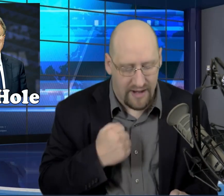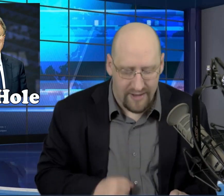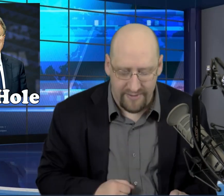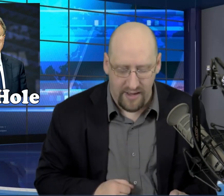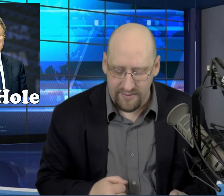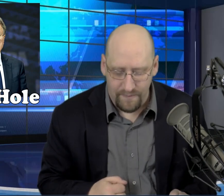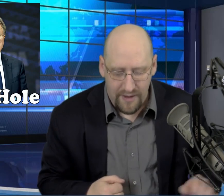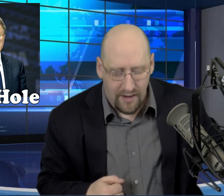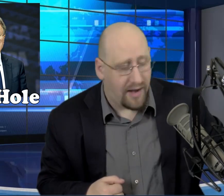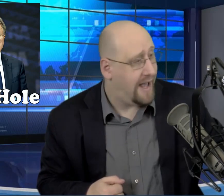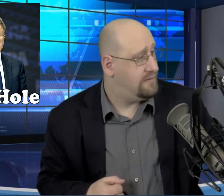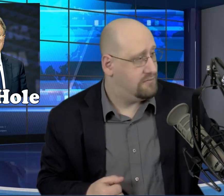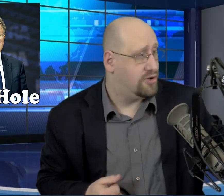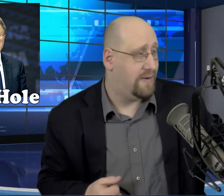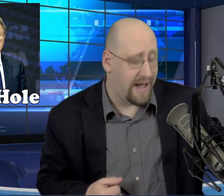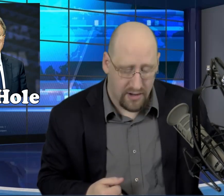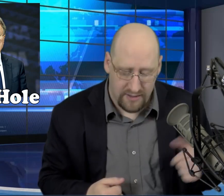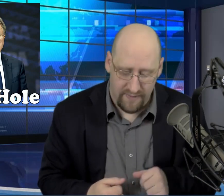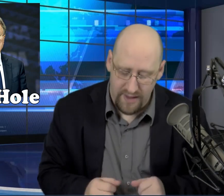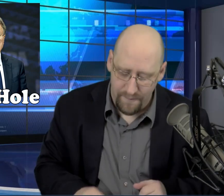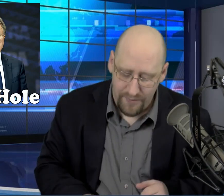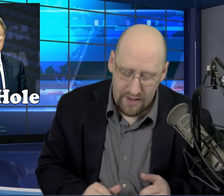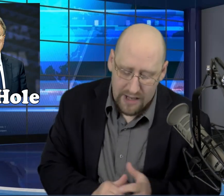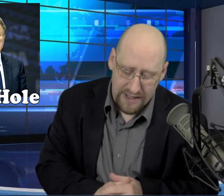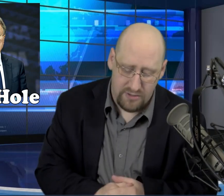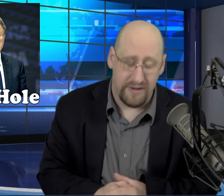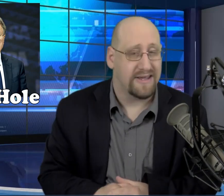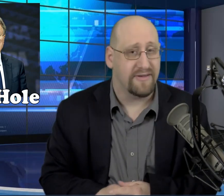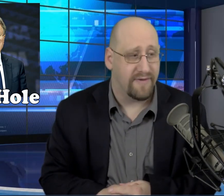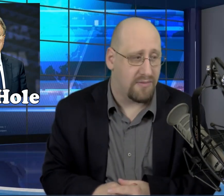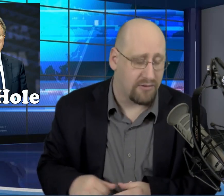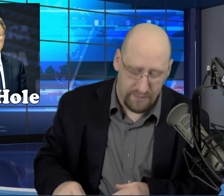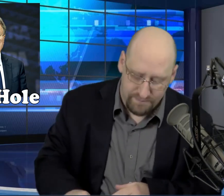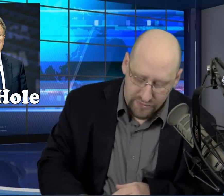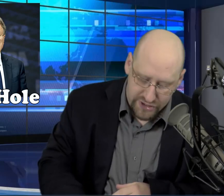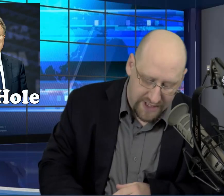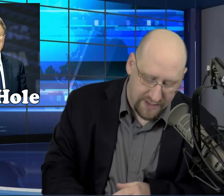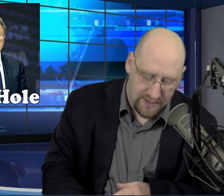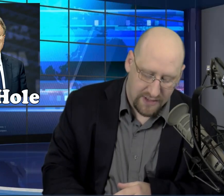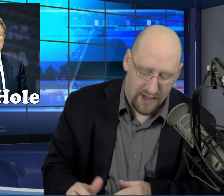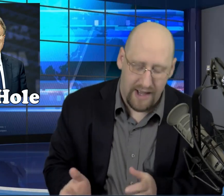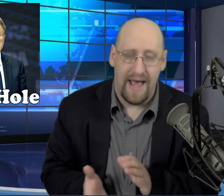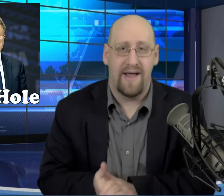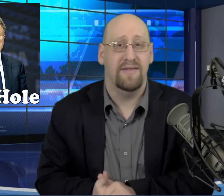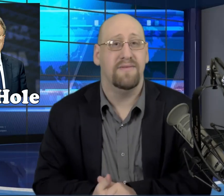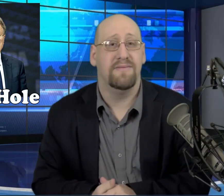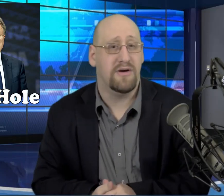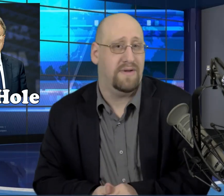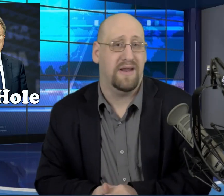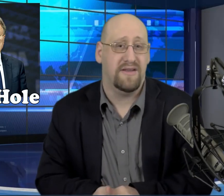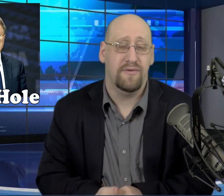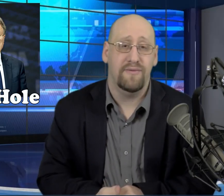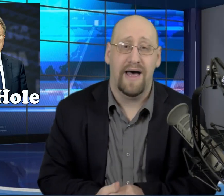Fiddlesticks, right? That sucks. And goodbye, NRTV. And their ridiculous fear-mongering bullshit, and